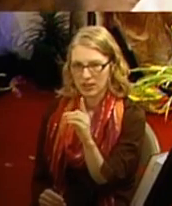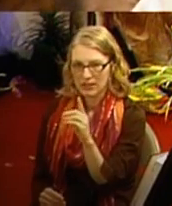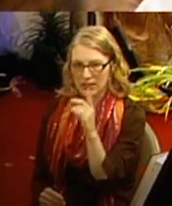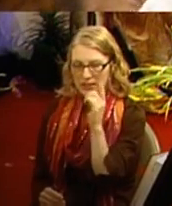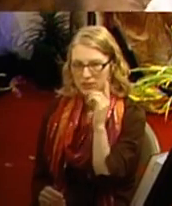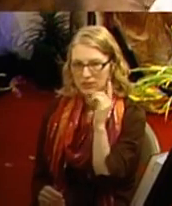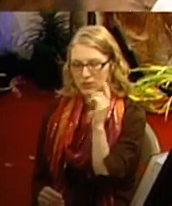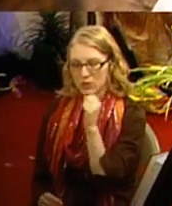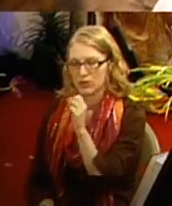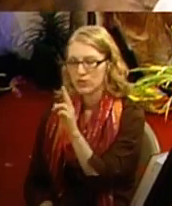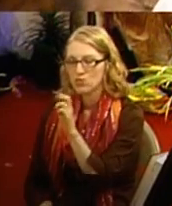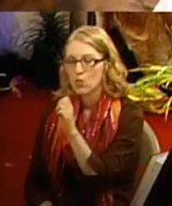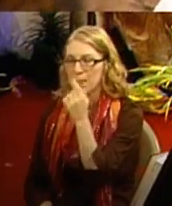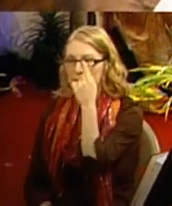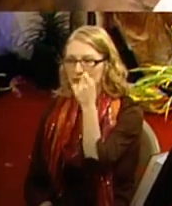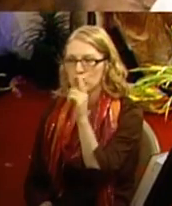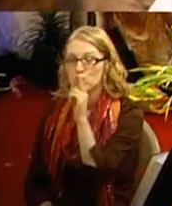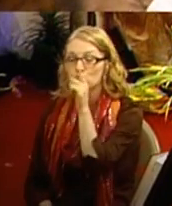birth.